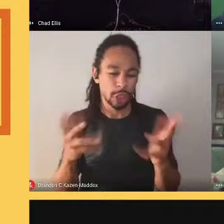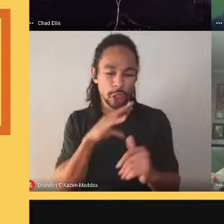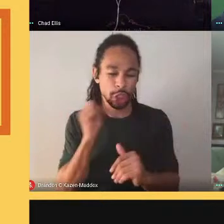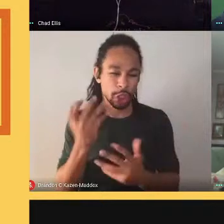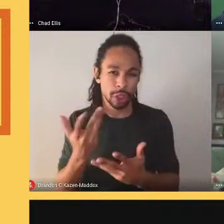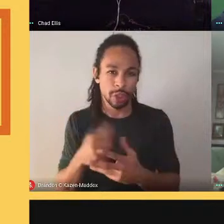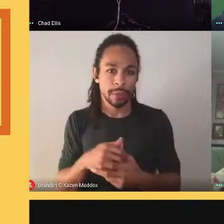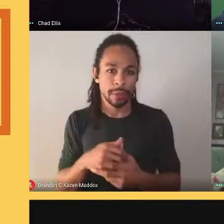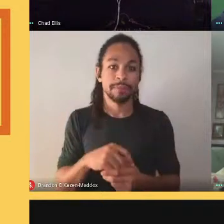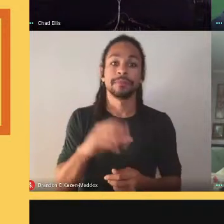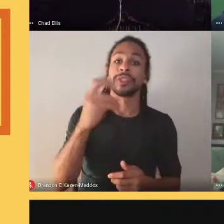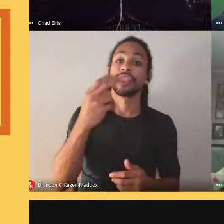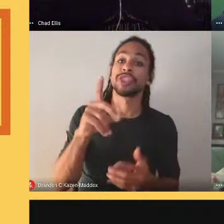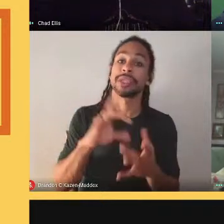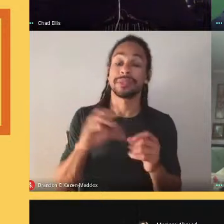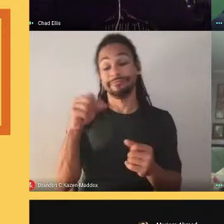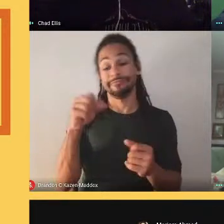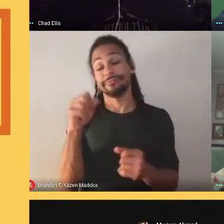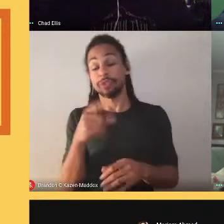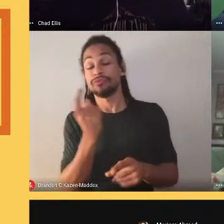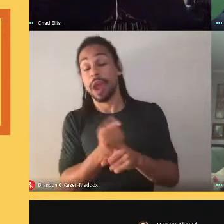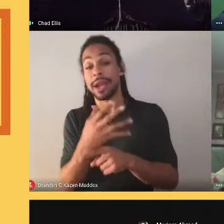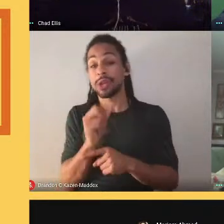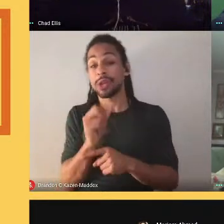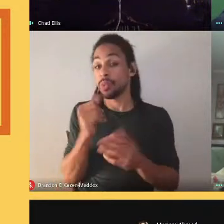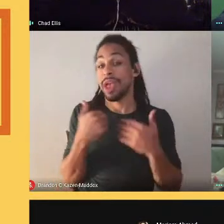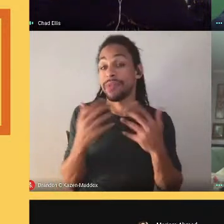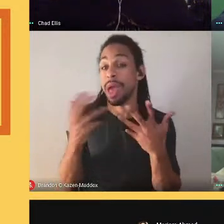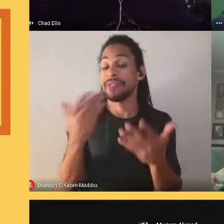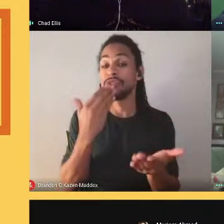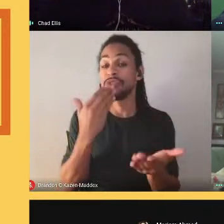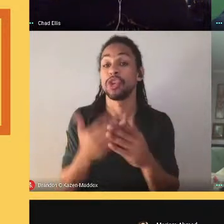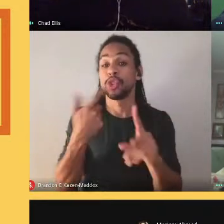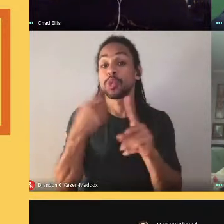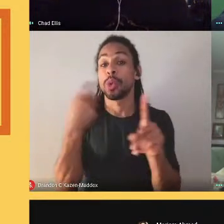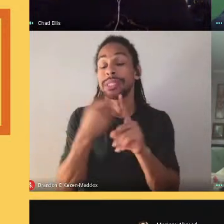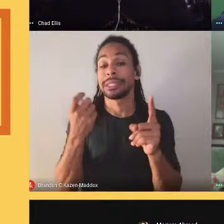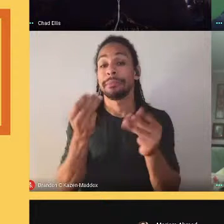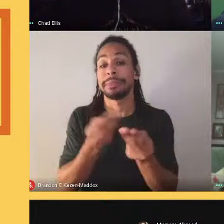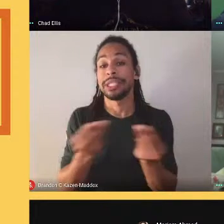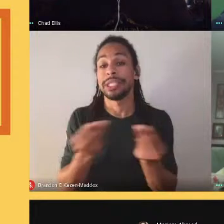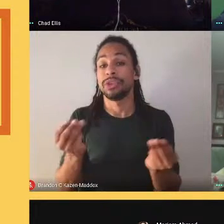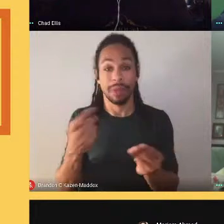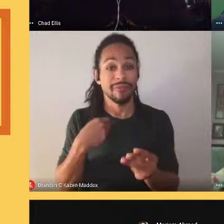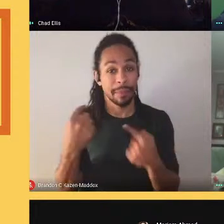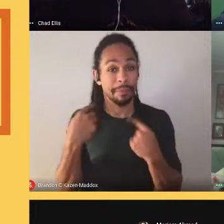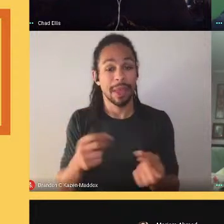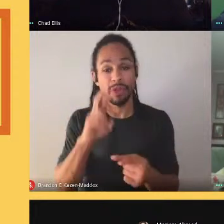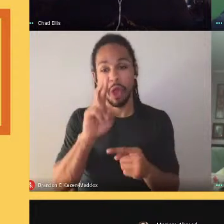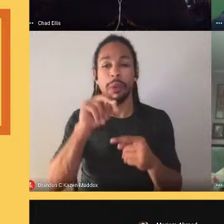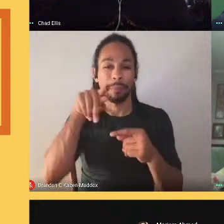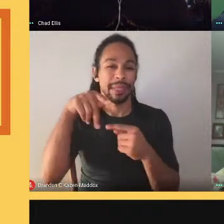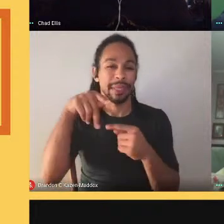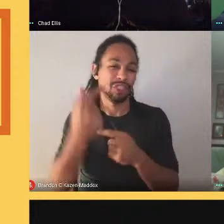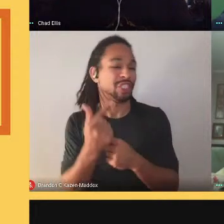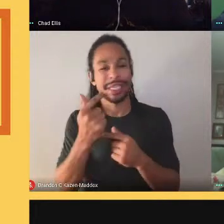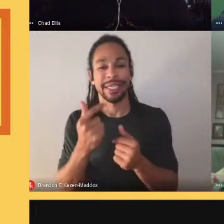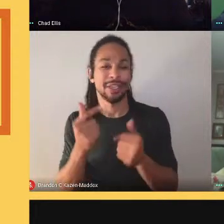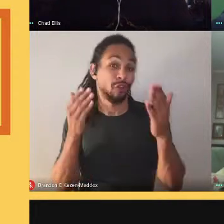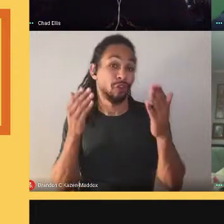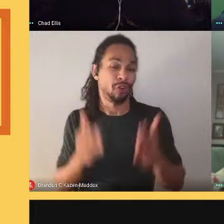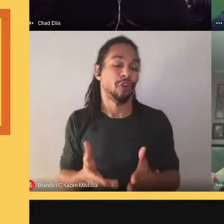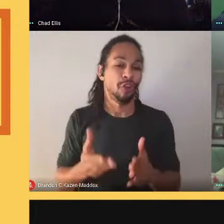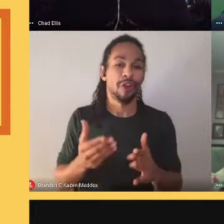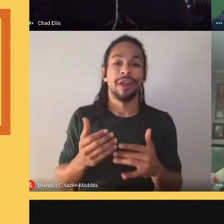mean, I have been role-playing for a long time, and I remember some of the settings in the 90s coming out that were just, it's like,